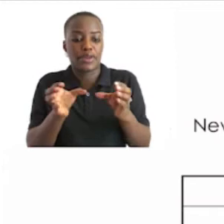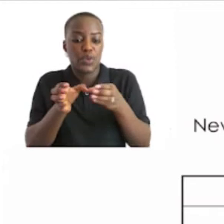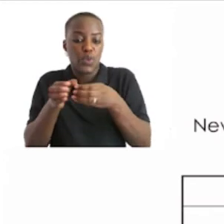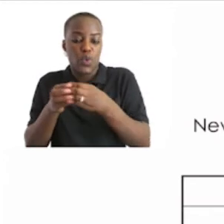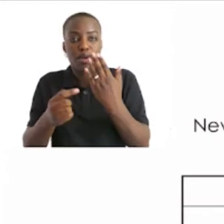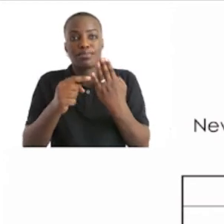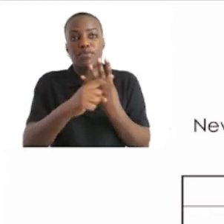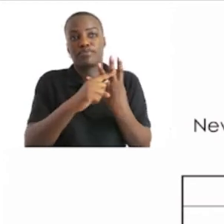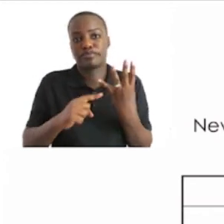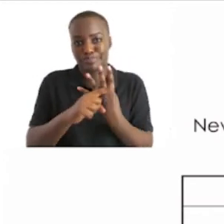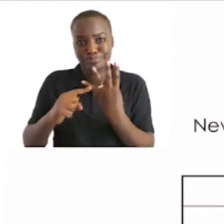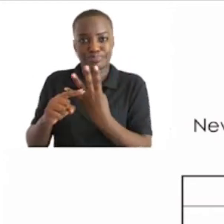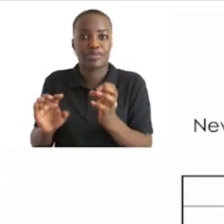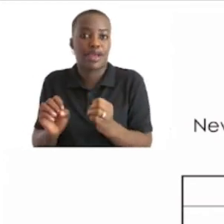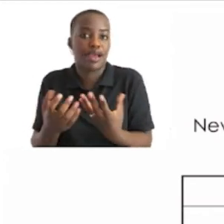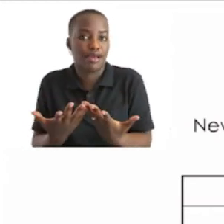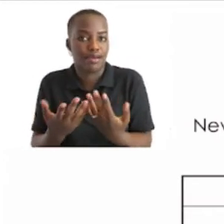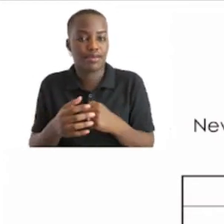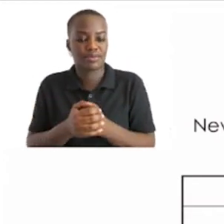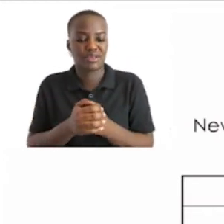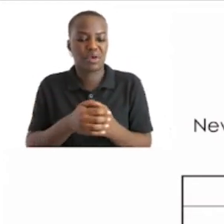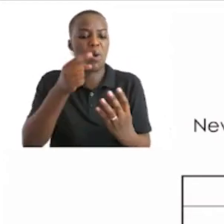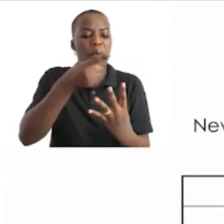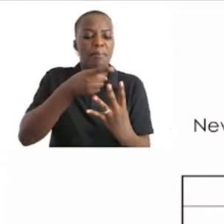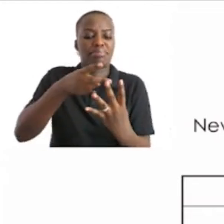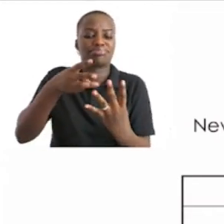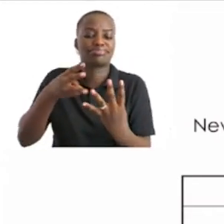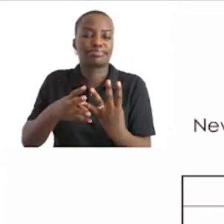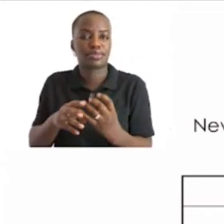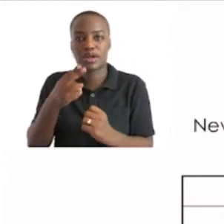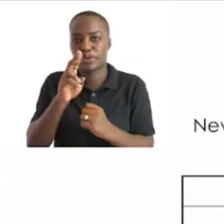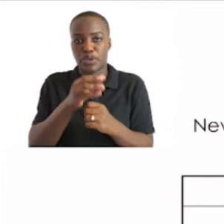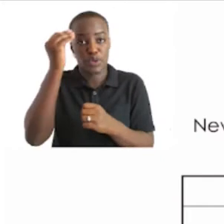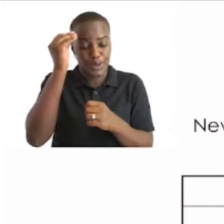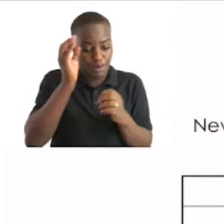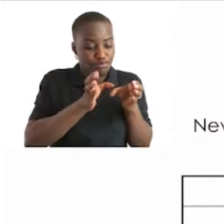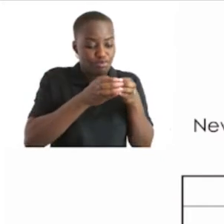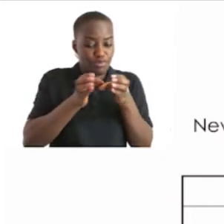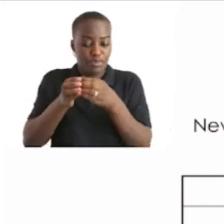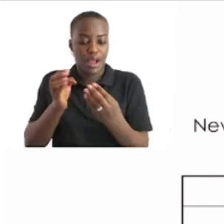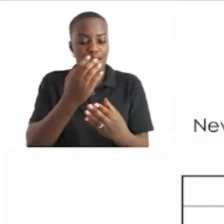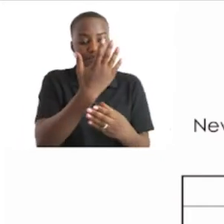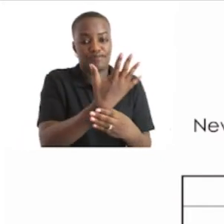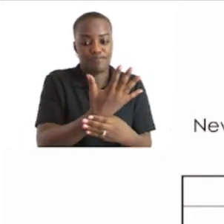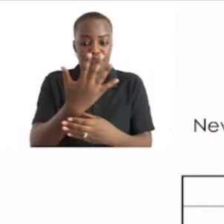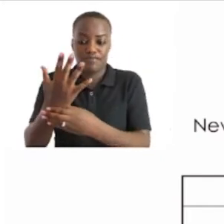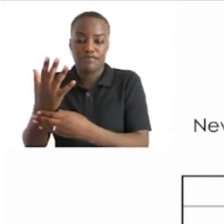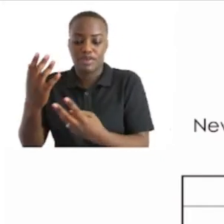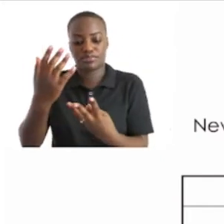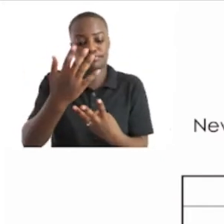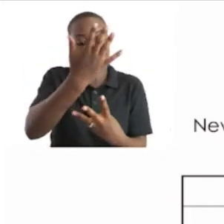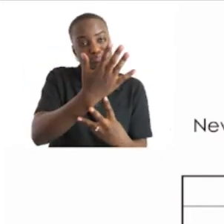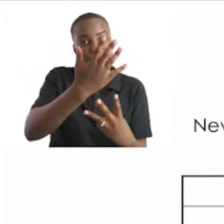And instead of counting the sticks one by one, we know that we have 3 bundles. And we said before that 3